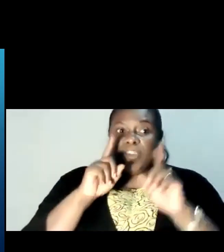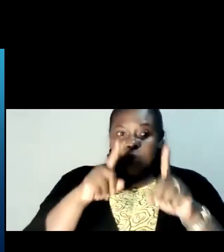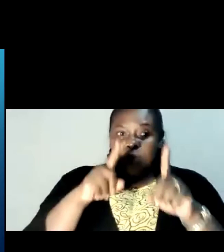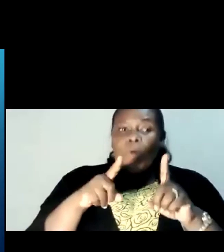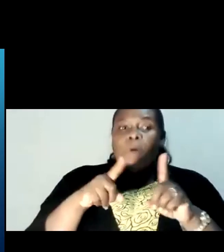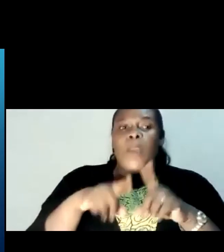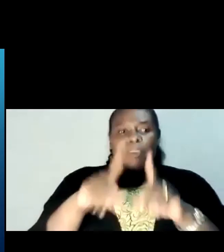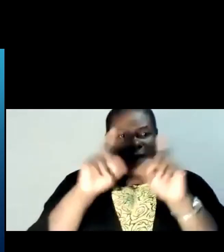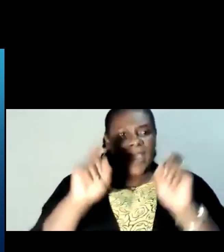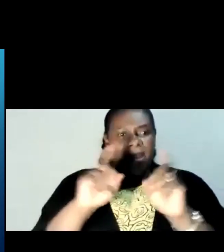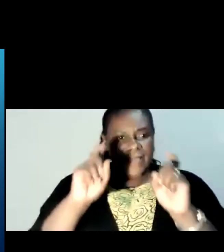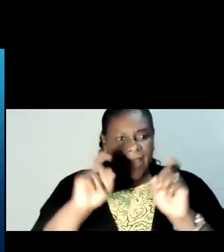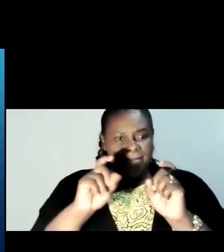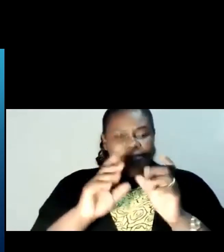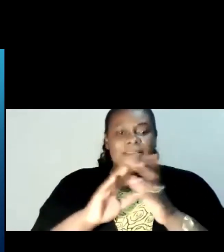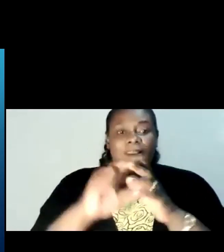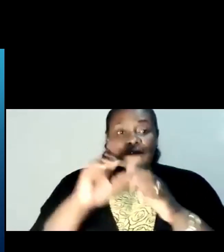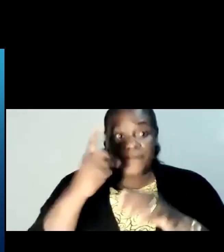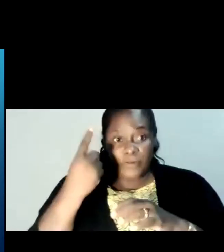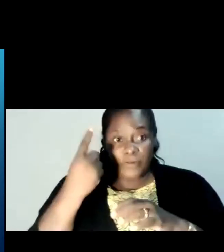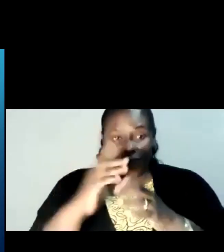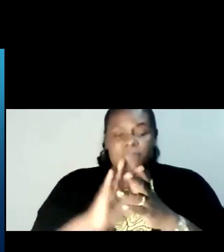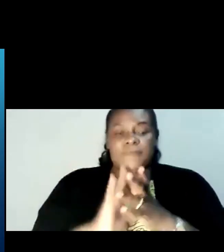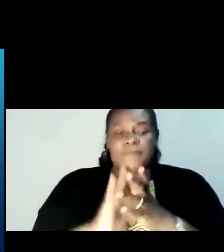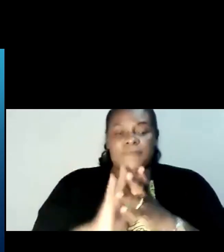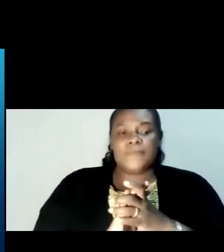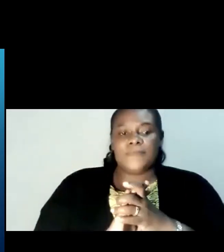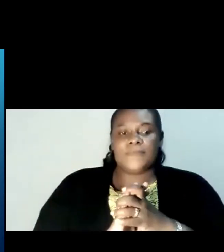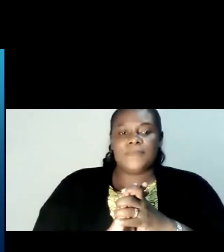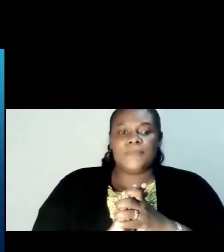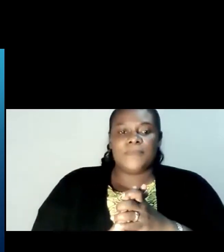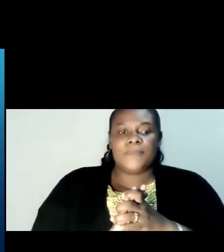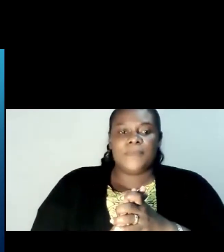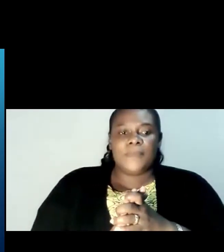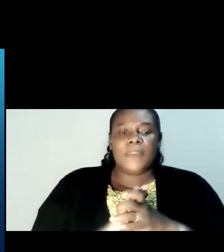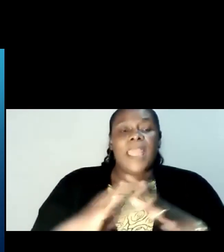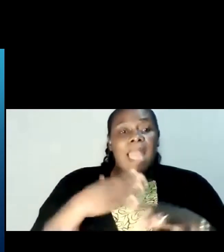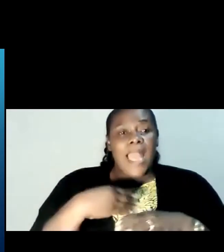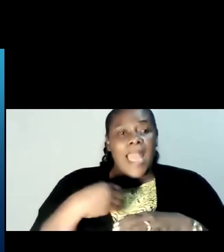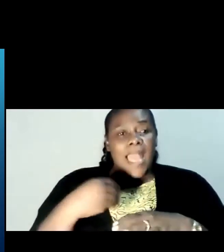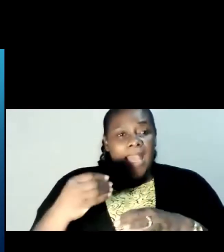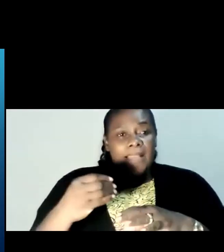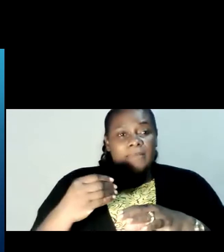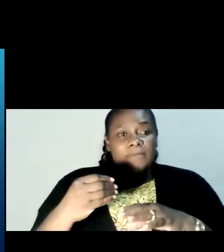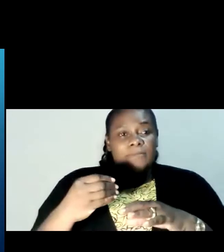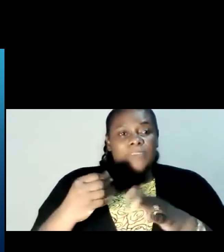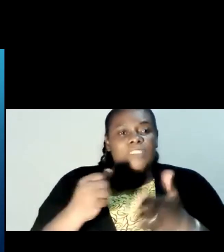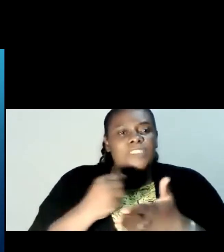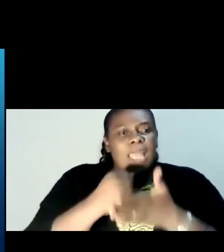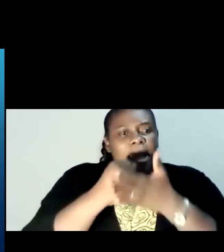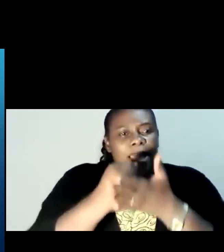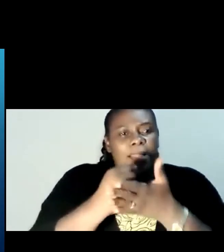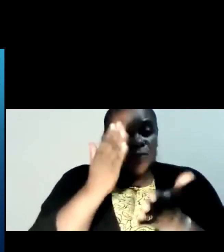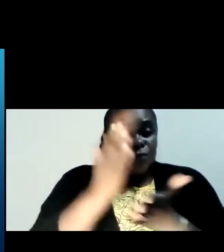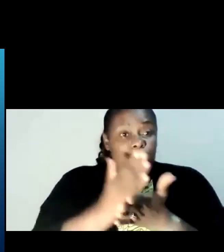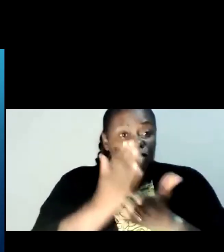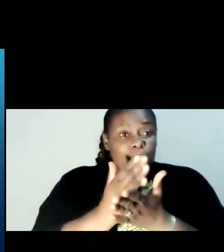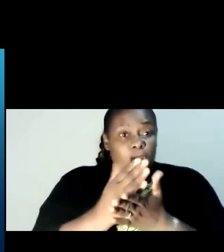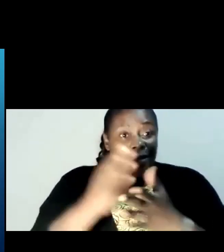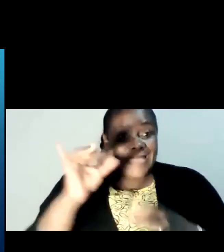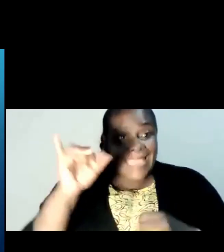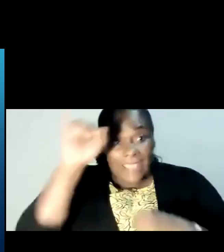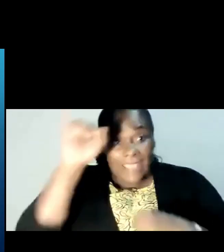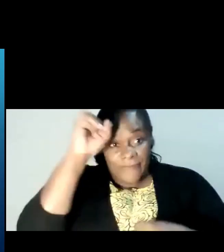transmitted infections. To help reduce your risk of getting other types of getting STIs, you can also